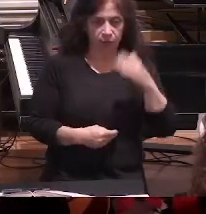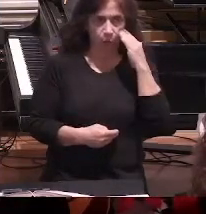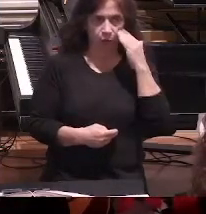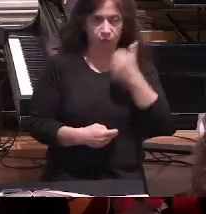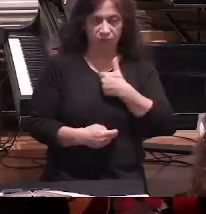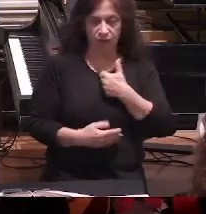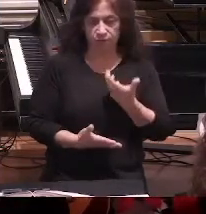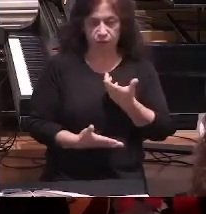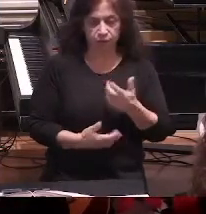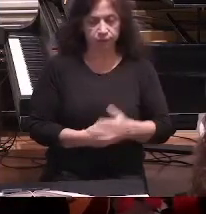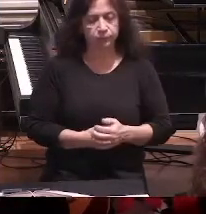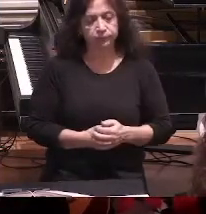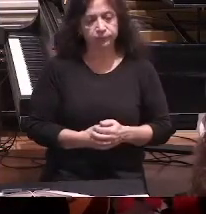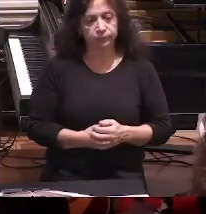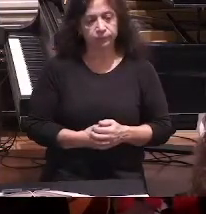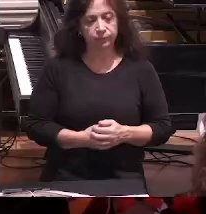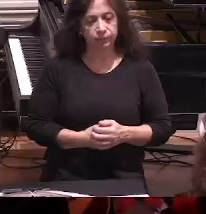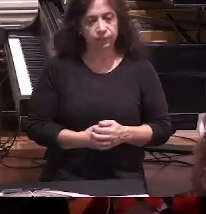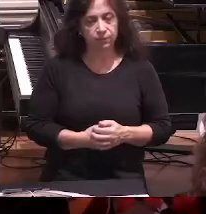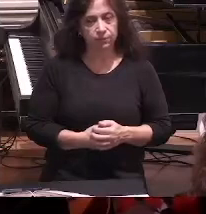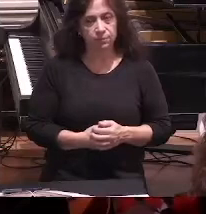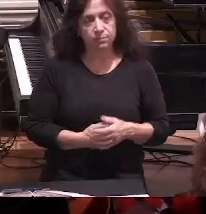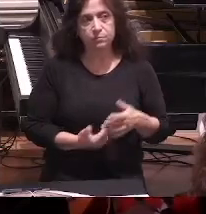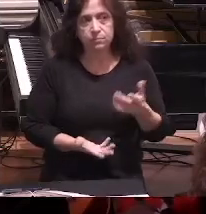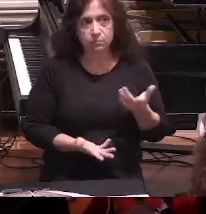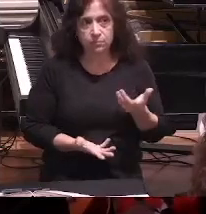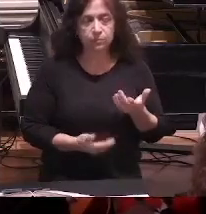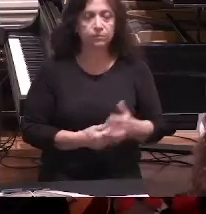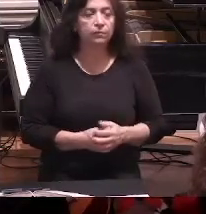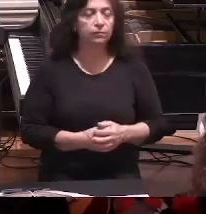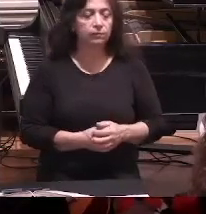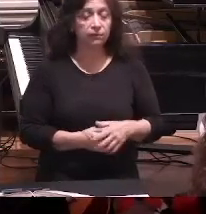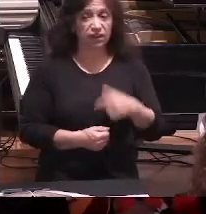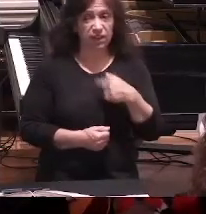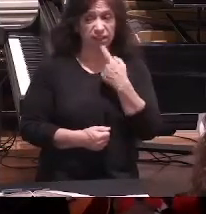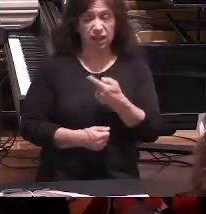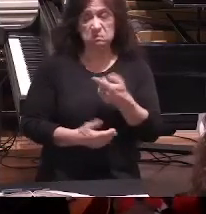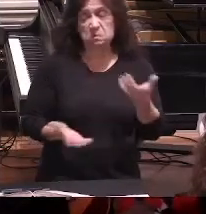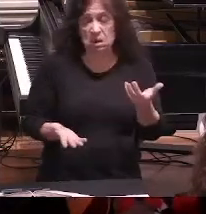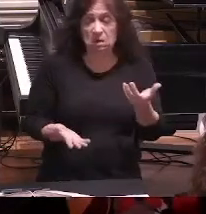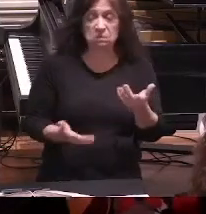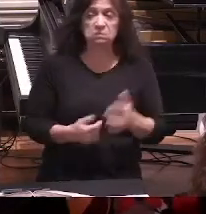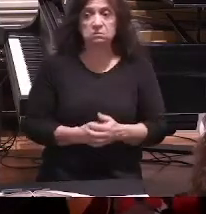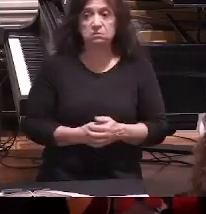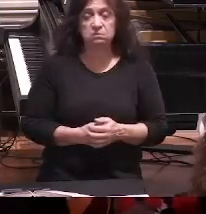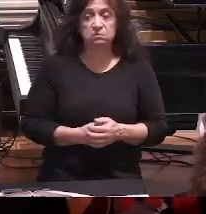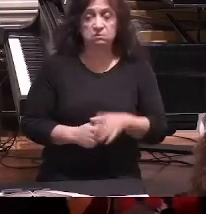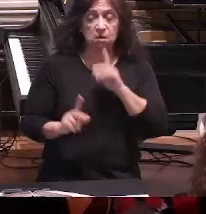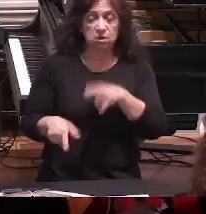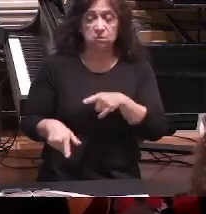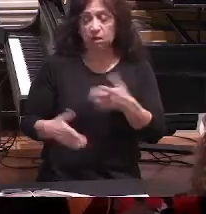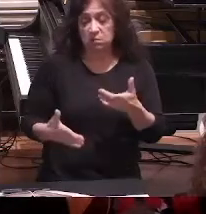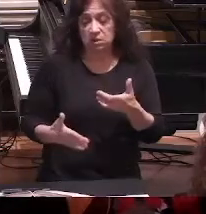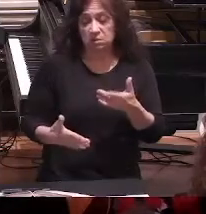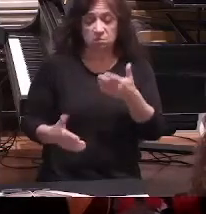of. I mean, as well as can be expected, was my response.